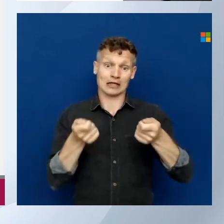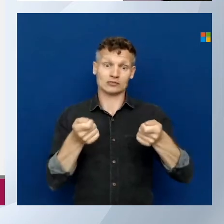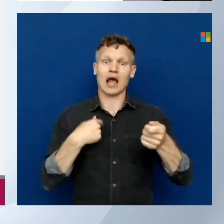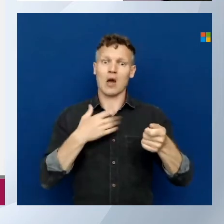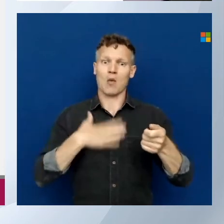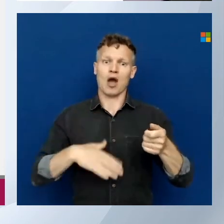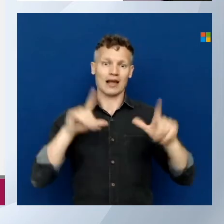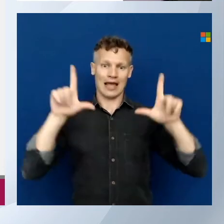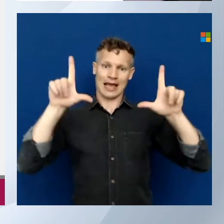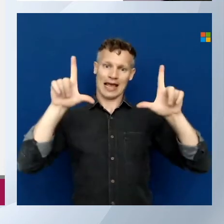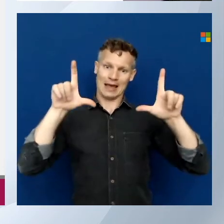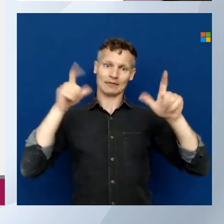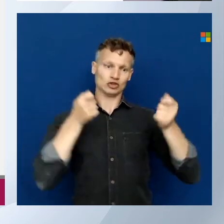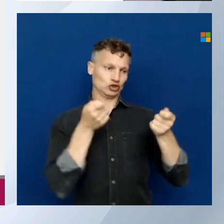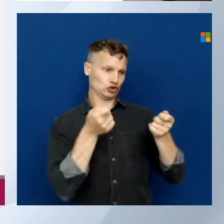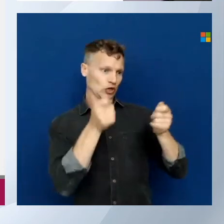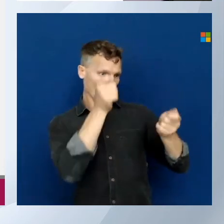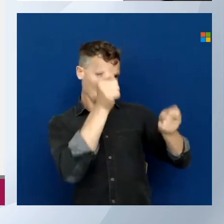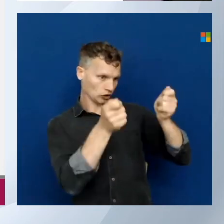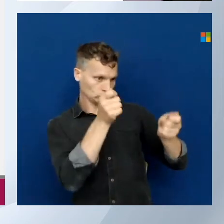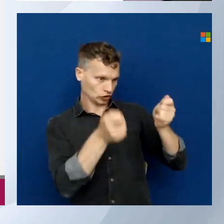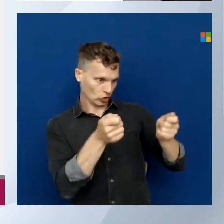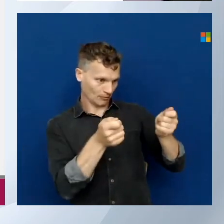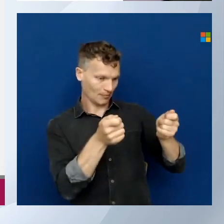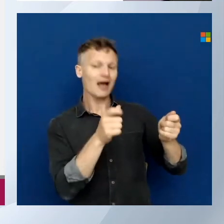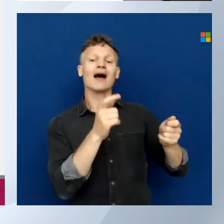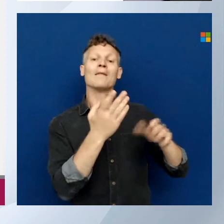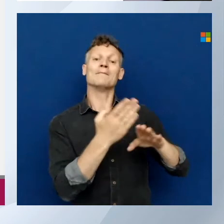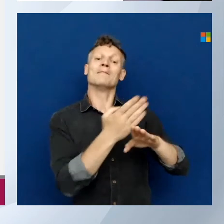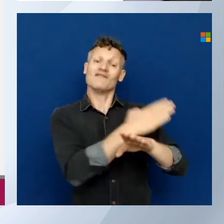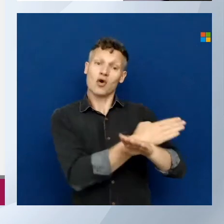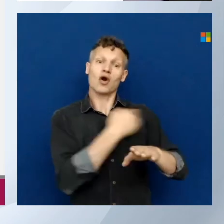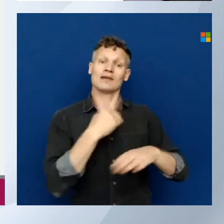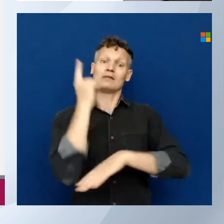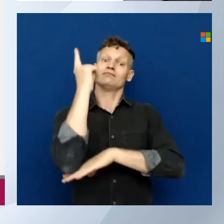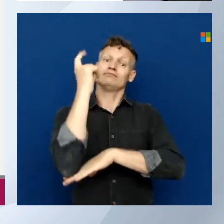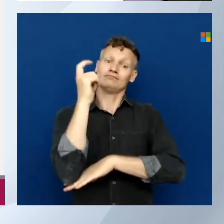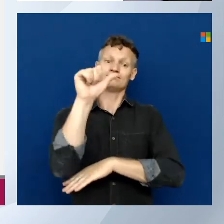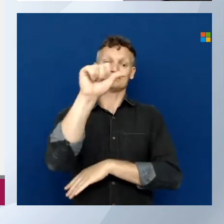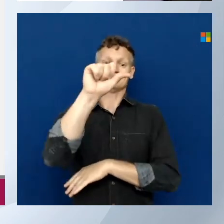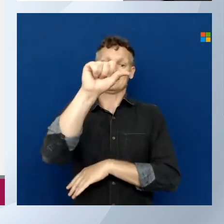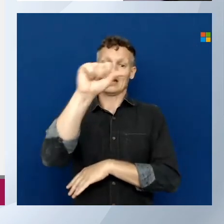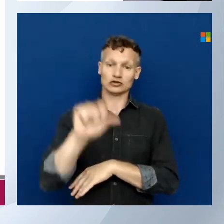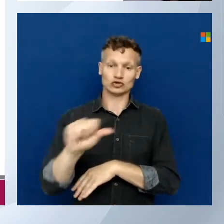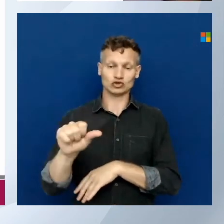deployment, to make sure that I always have the latest and greatest up and running for my customers.